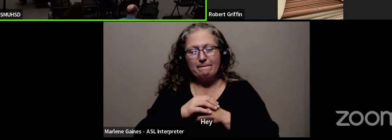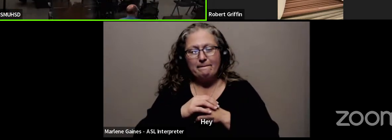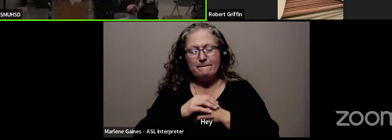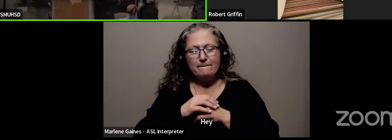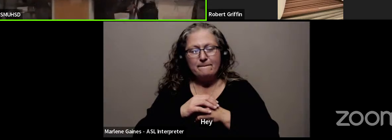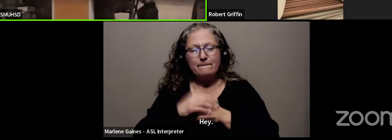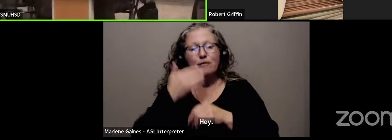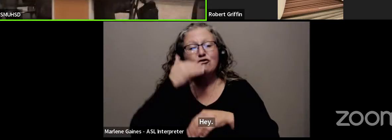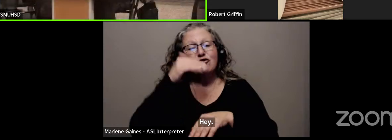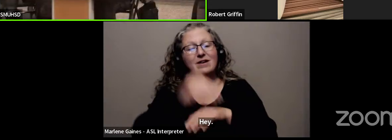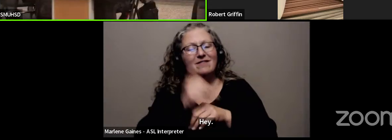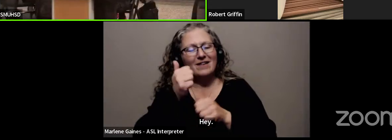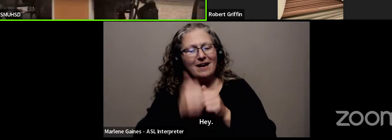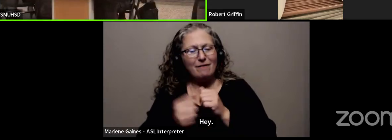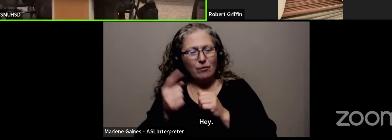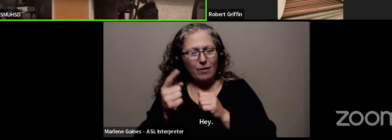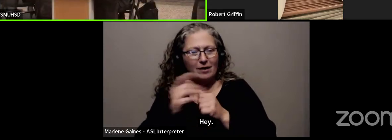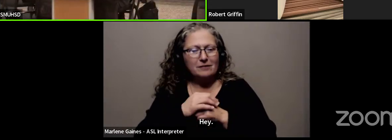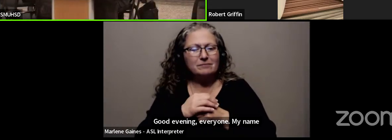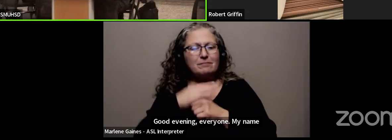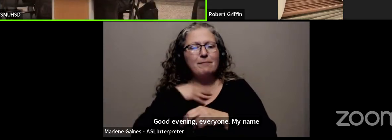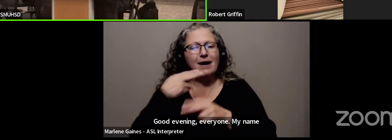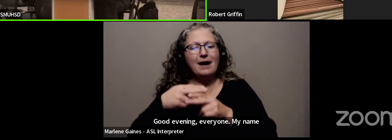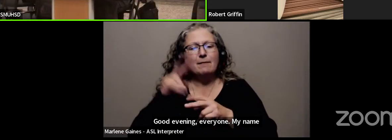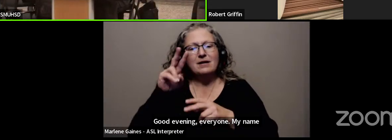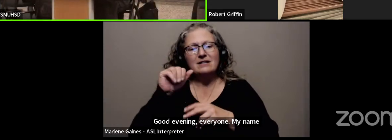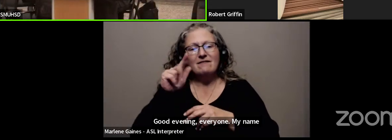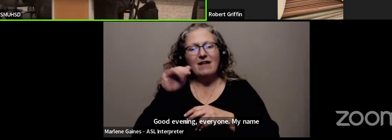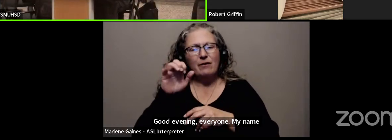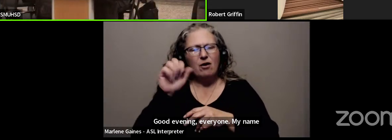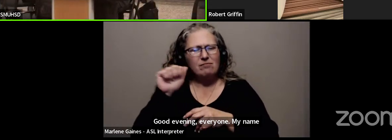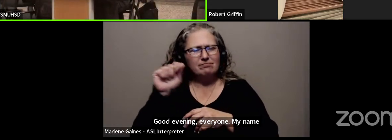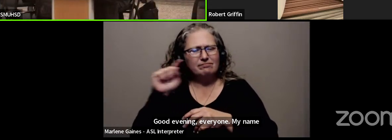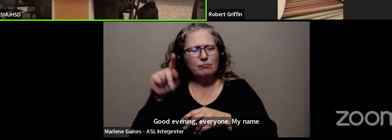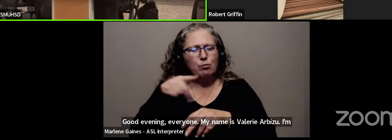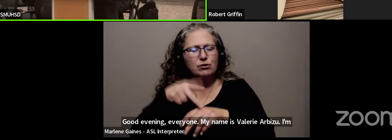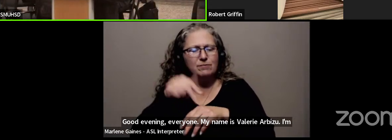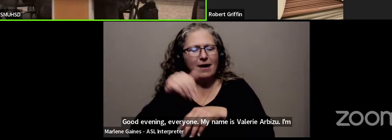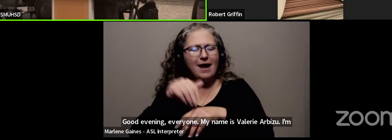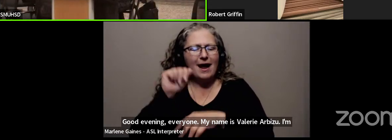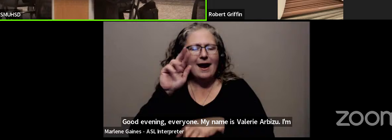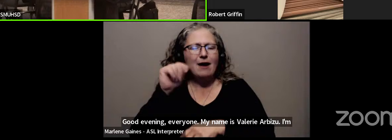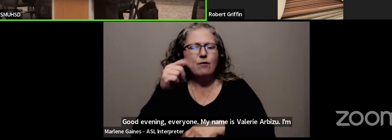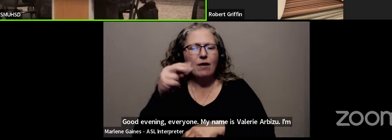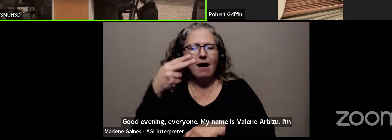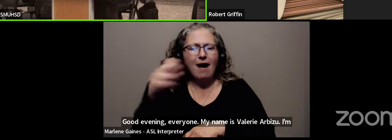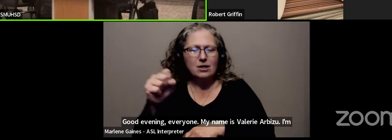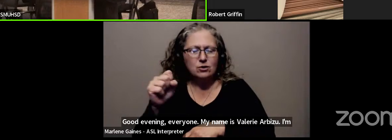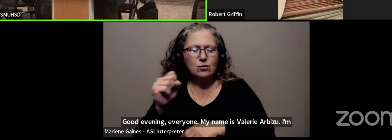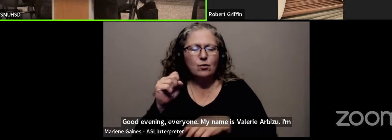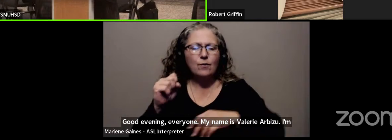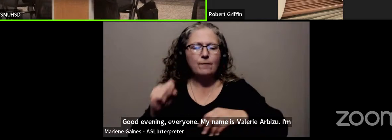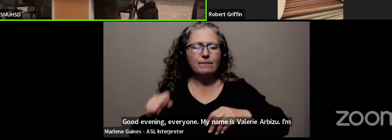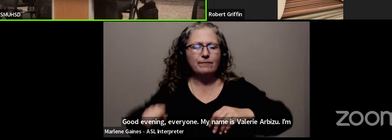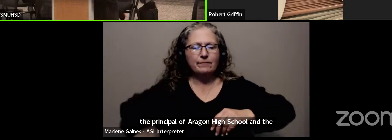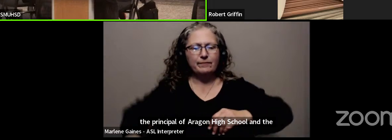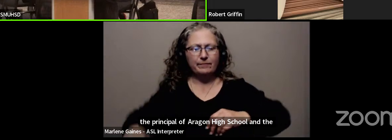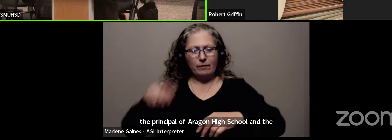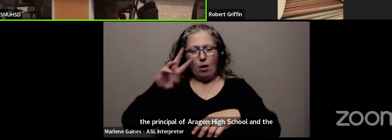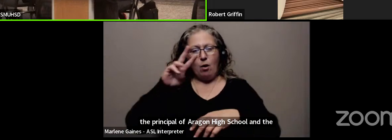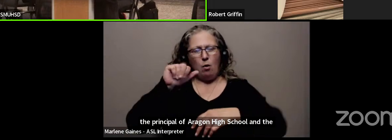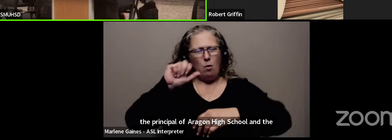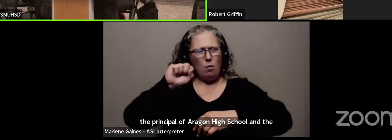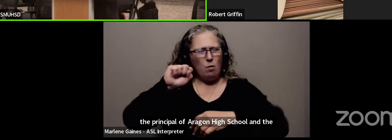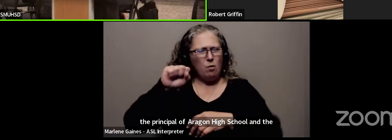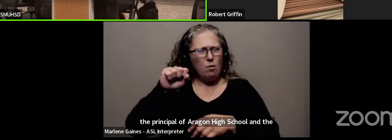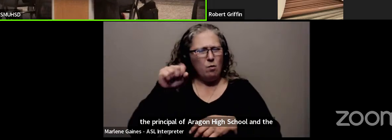Good evening, everyone. My name is Valerie Arbizu. I'm the principal of Aragon High School, and the WASP process, as